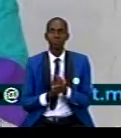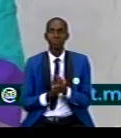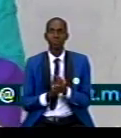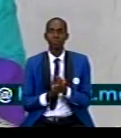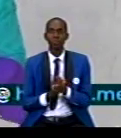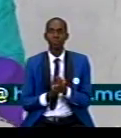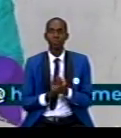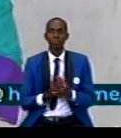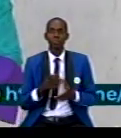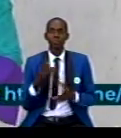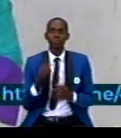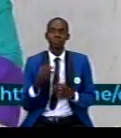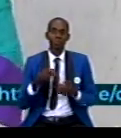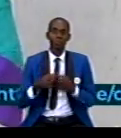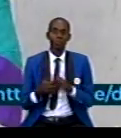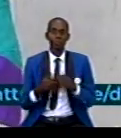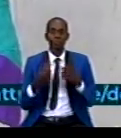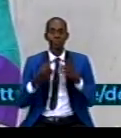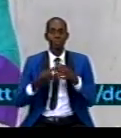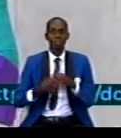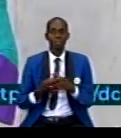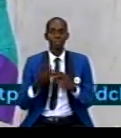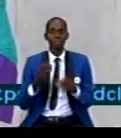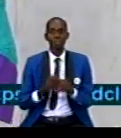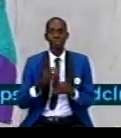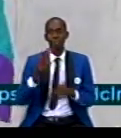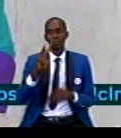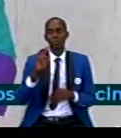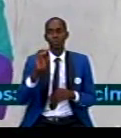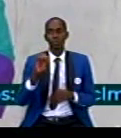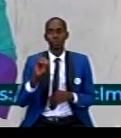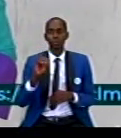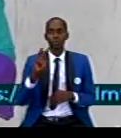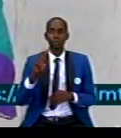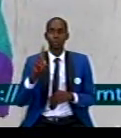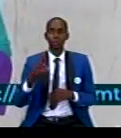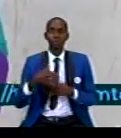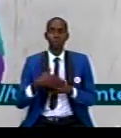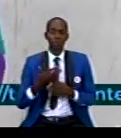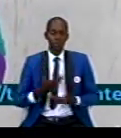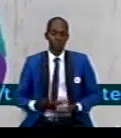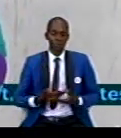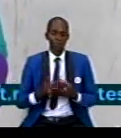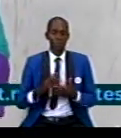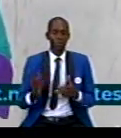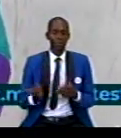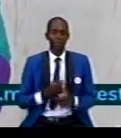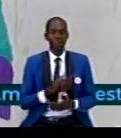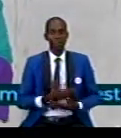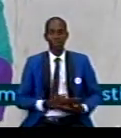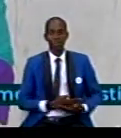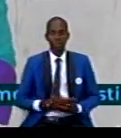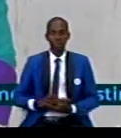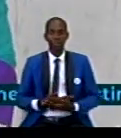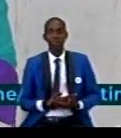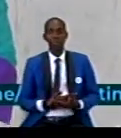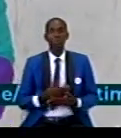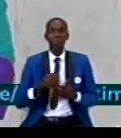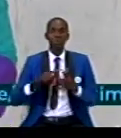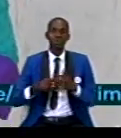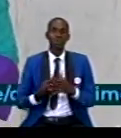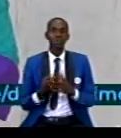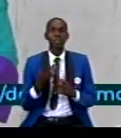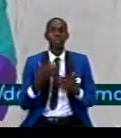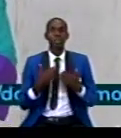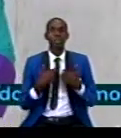2021 after I gave birth to my first child. I started having excruciating pain around my